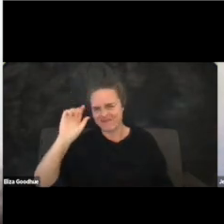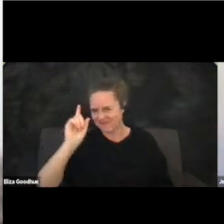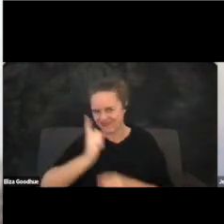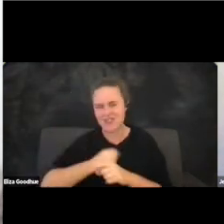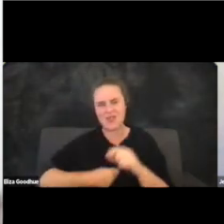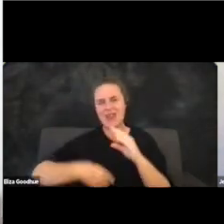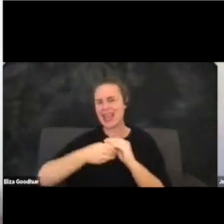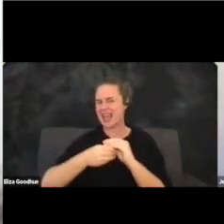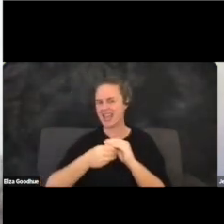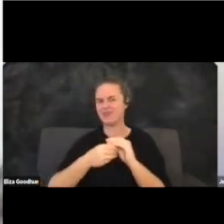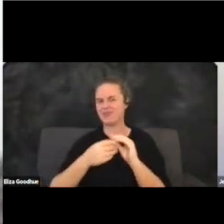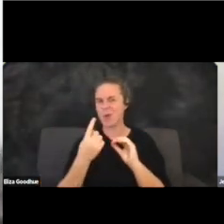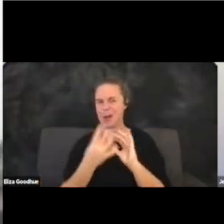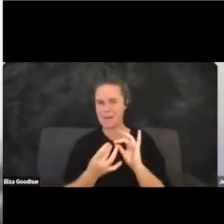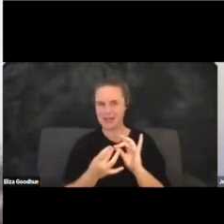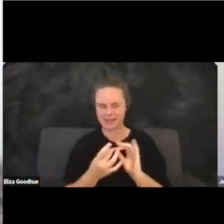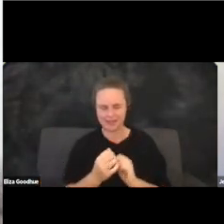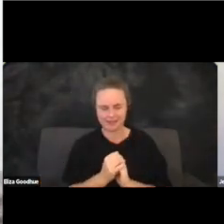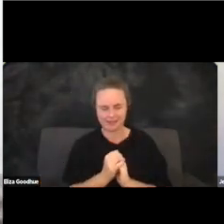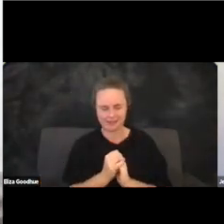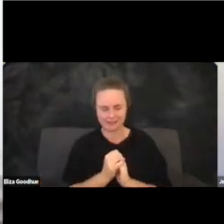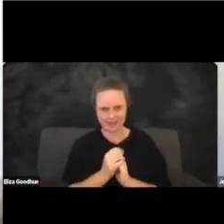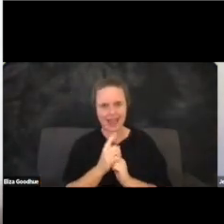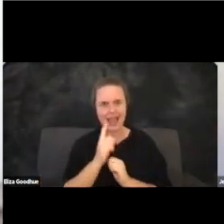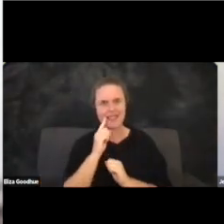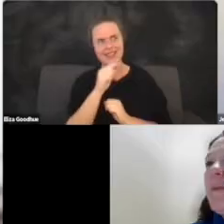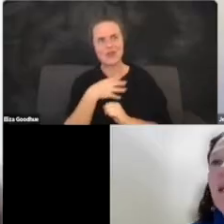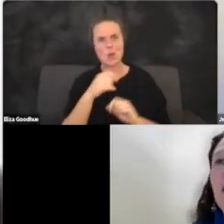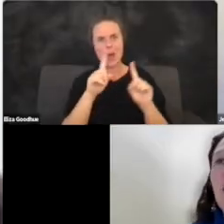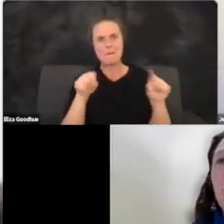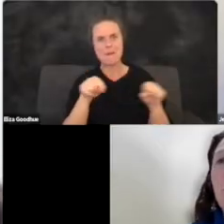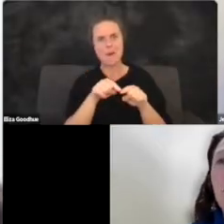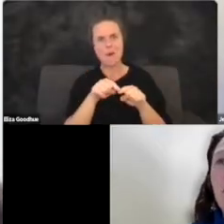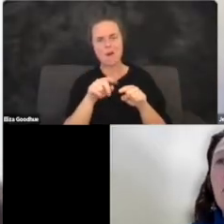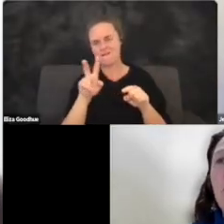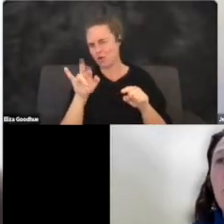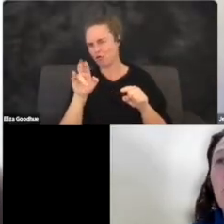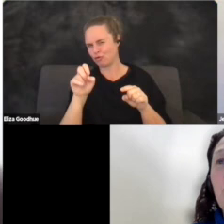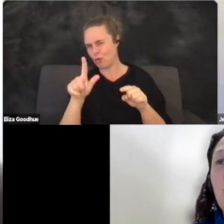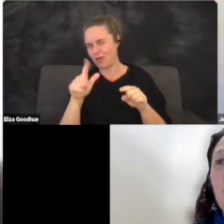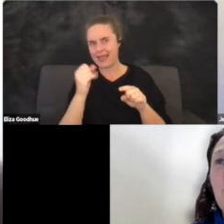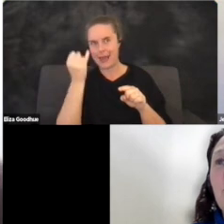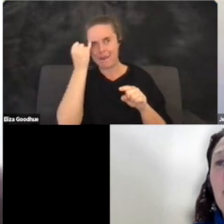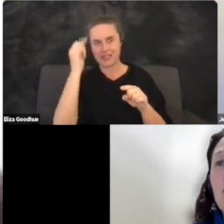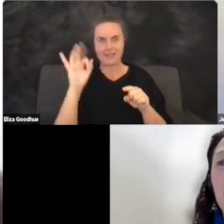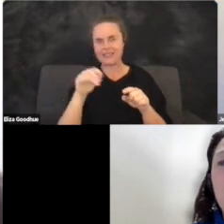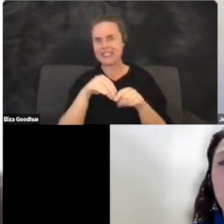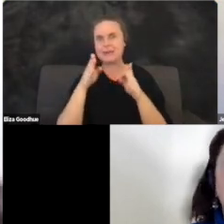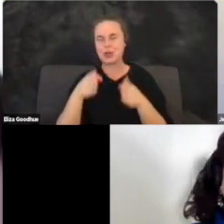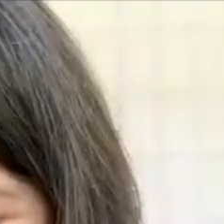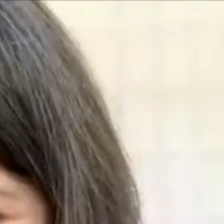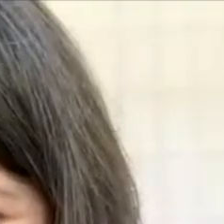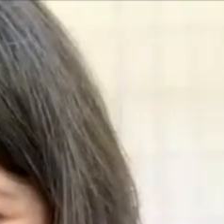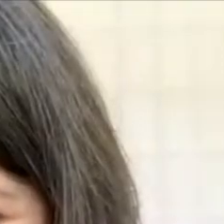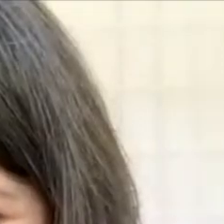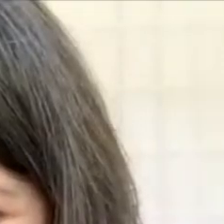share. I think this is this virtual whiteboard. I can imagine us being in person, and I saw a few people and I saw the cookies